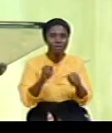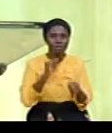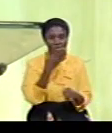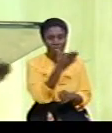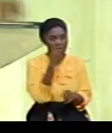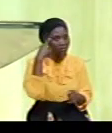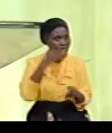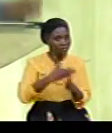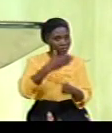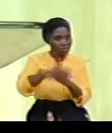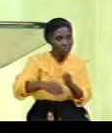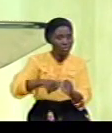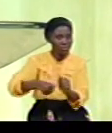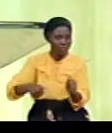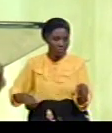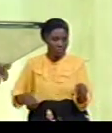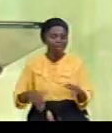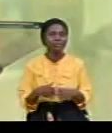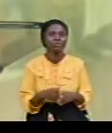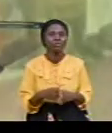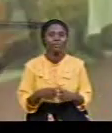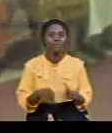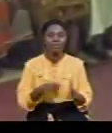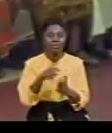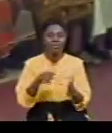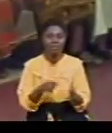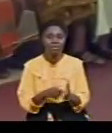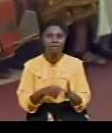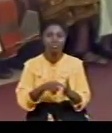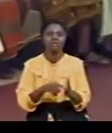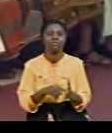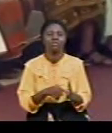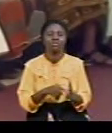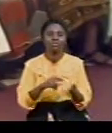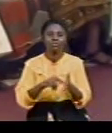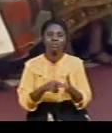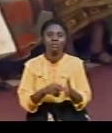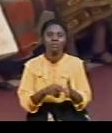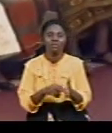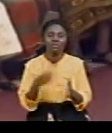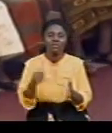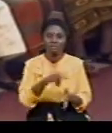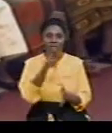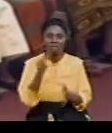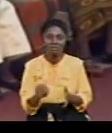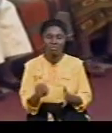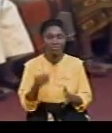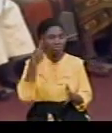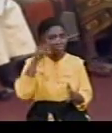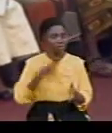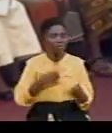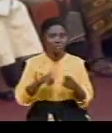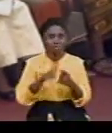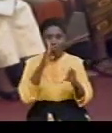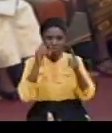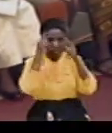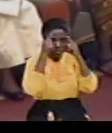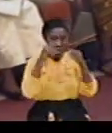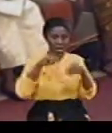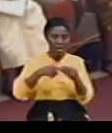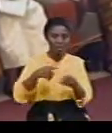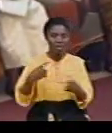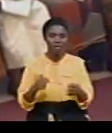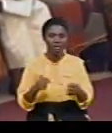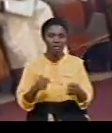backsliding. This underscores the need to be concerned about the state of our hearts. If you come to Mark chapter 7,